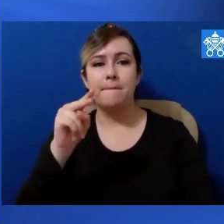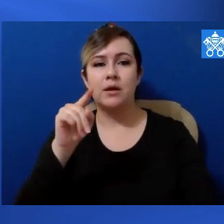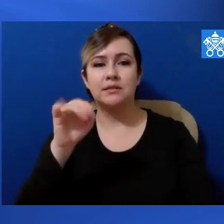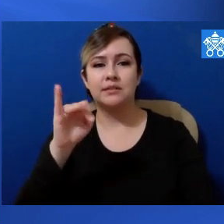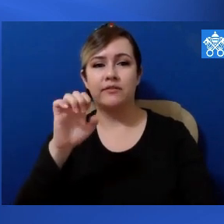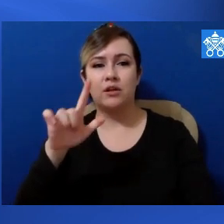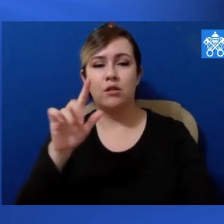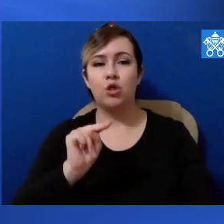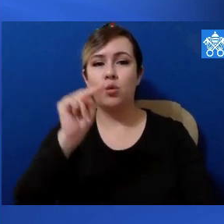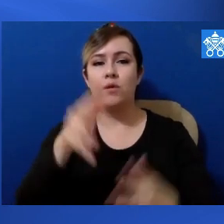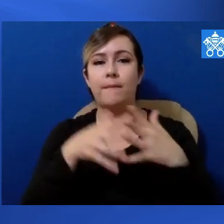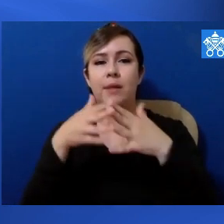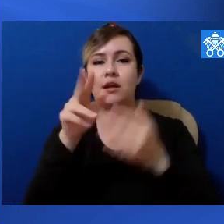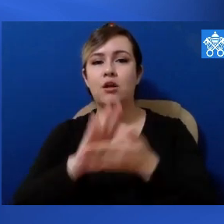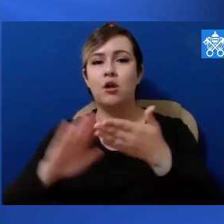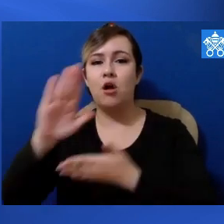their families.